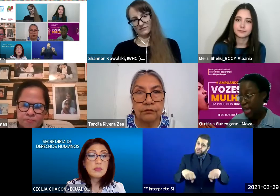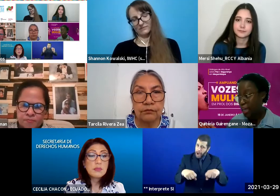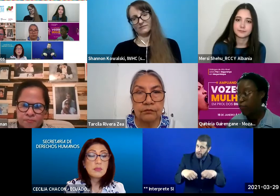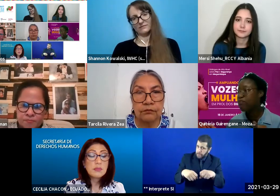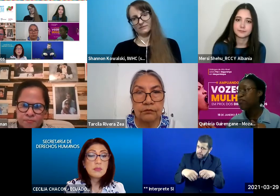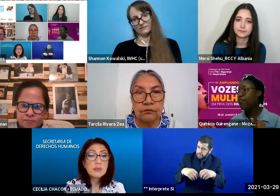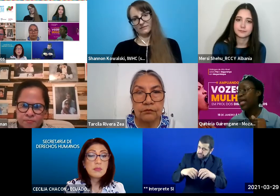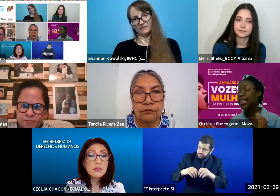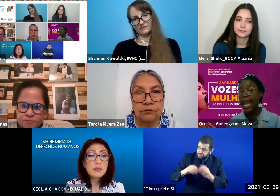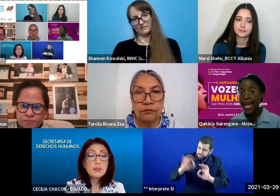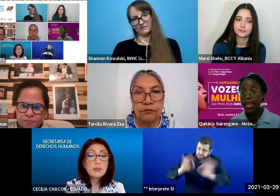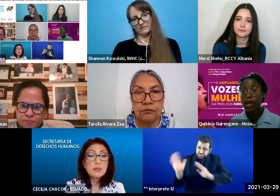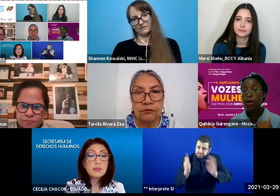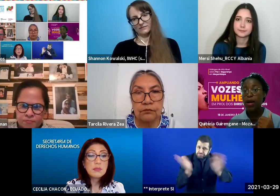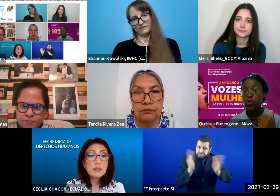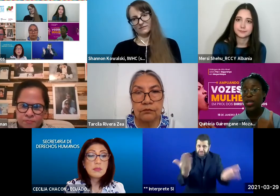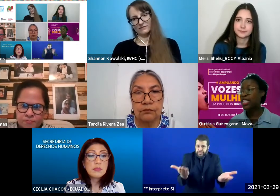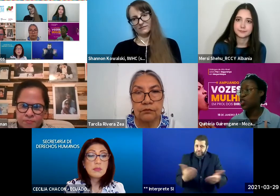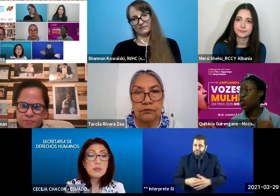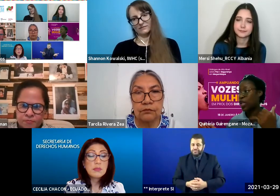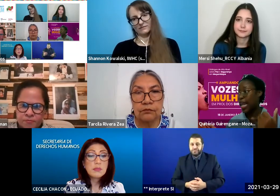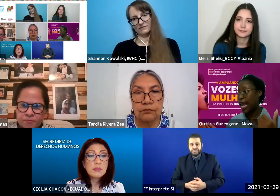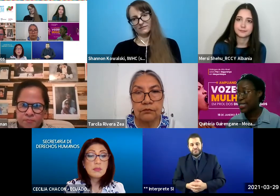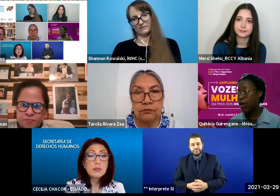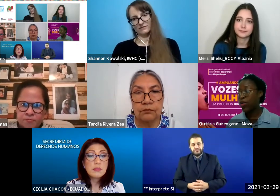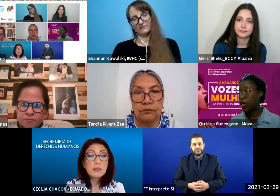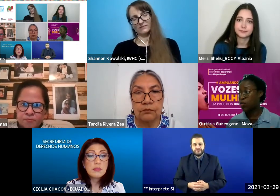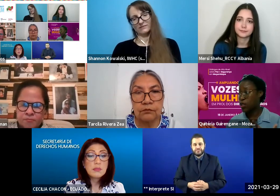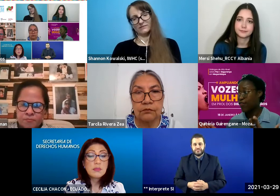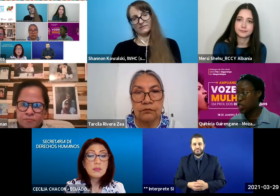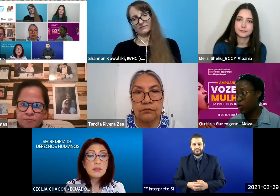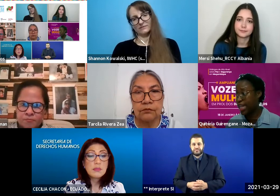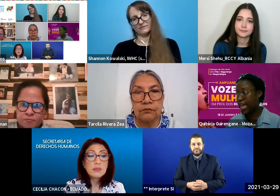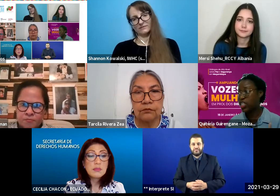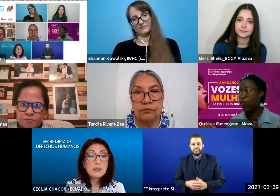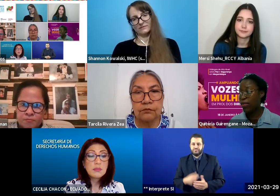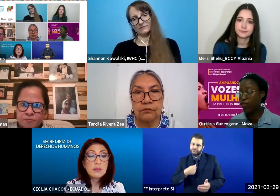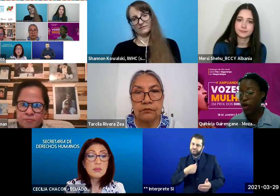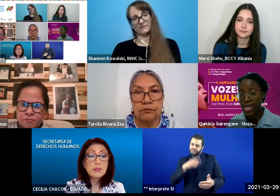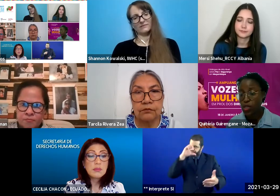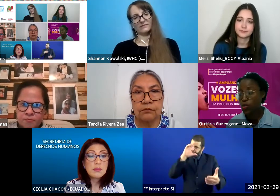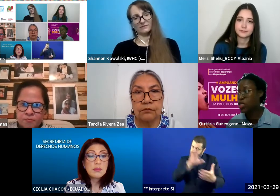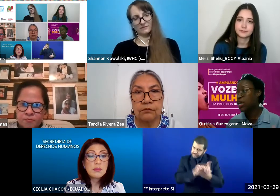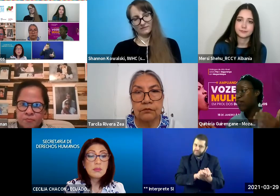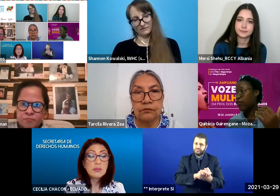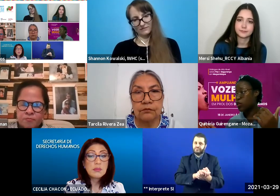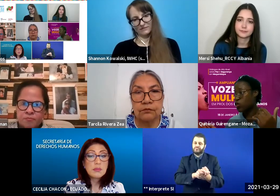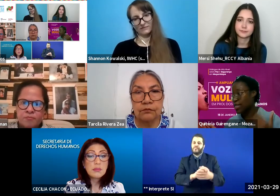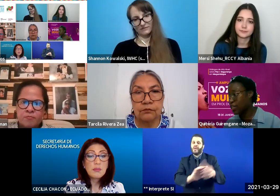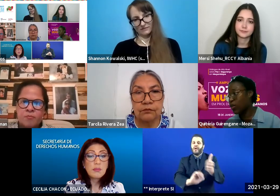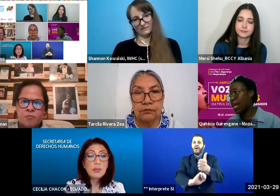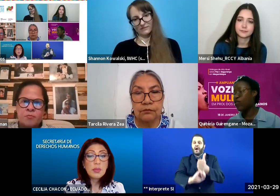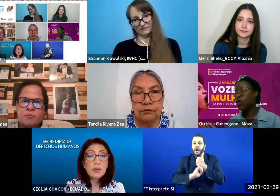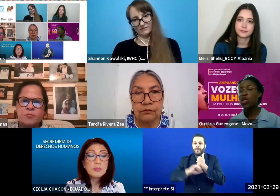or behave, then perhaps we can institutionalize a women observatory, engaging women from grassroots